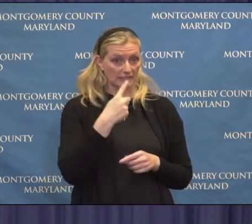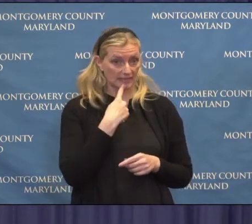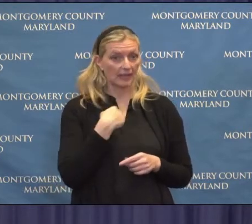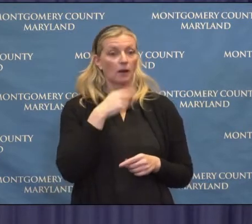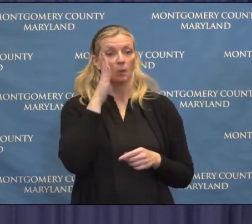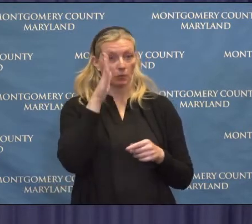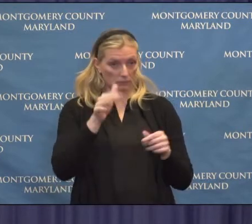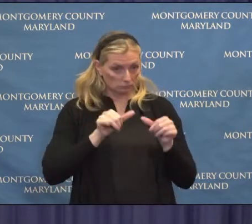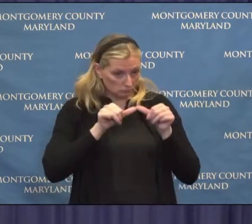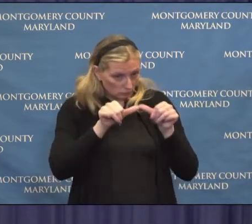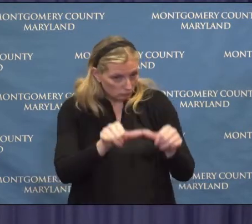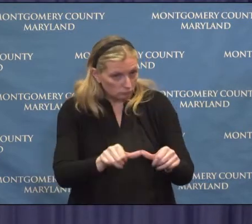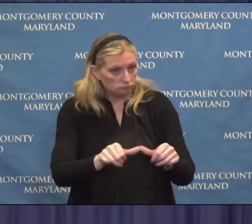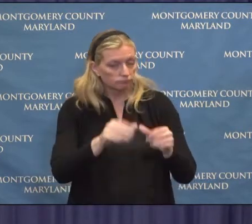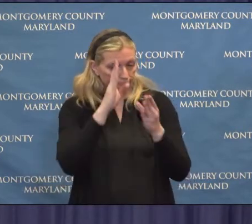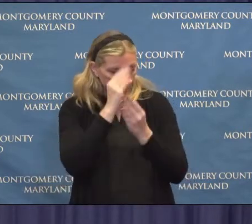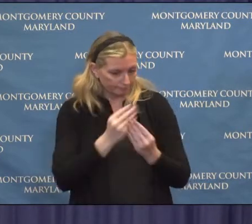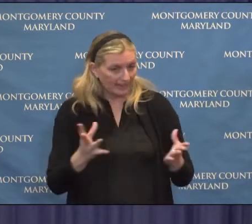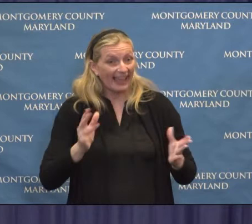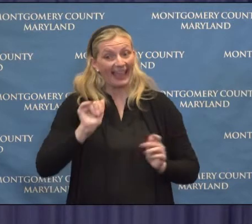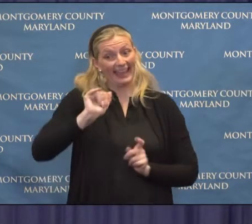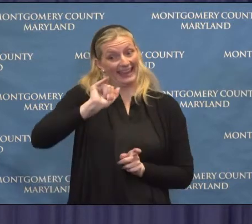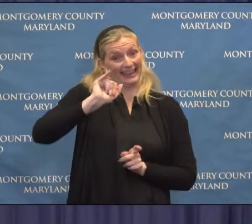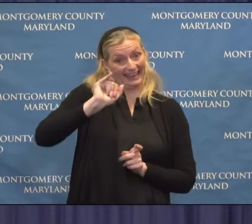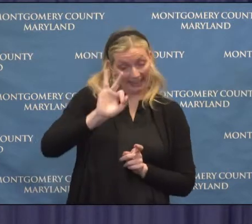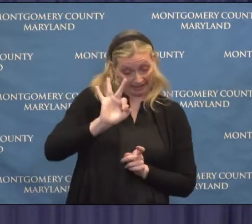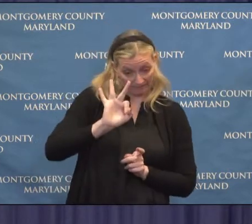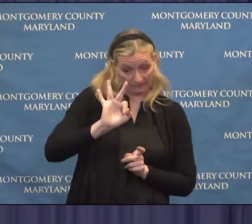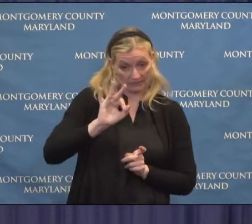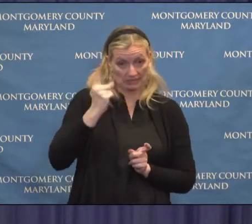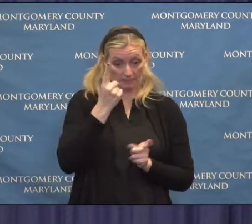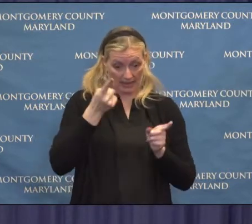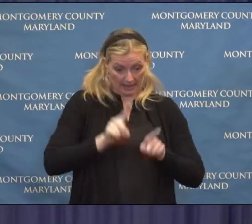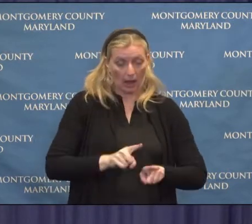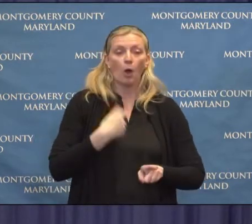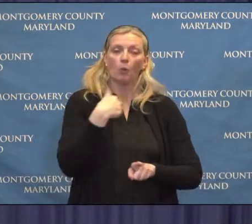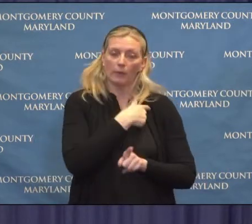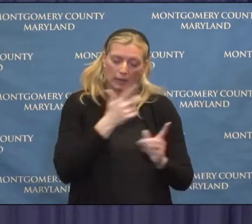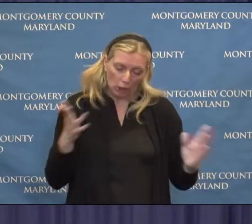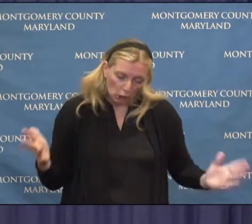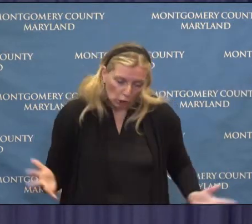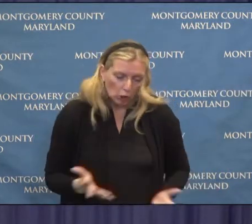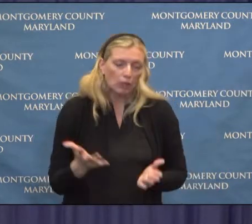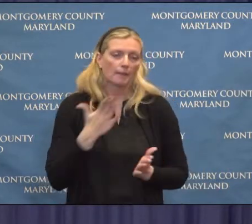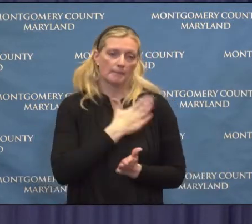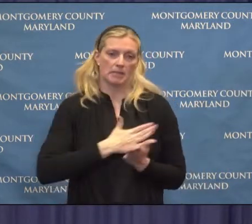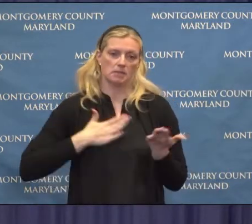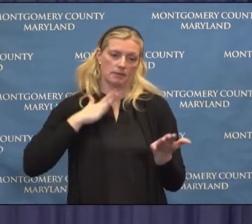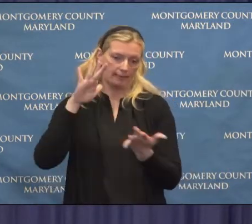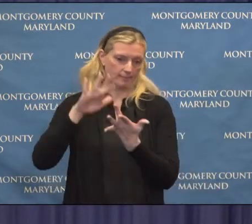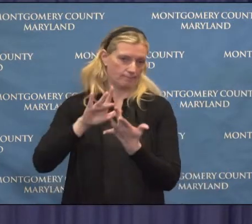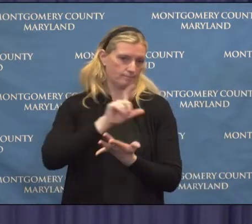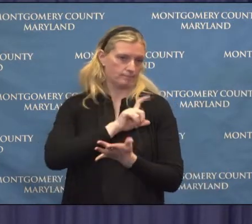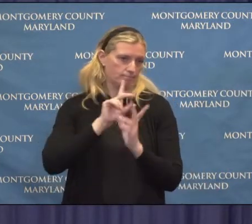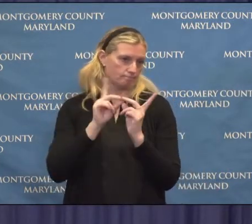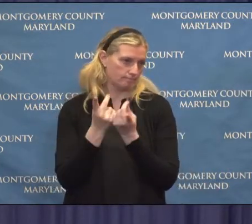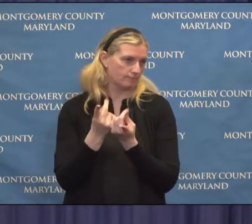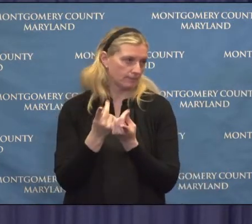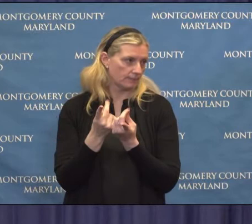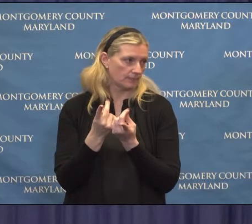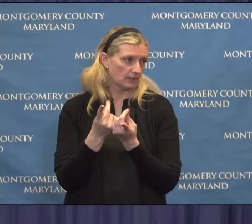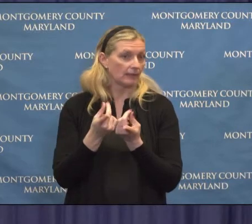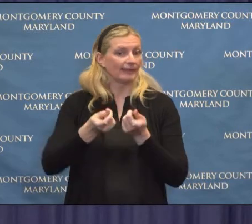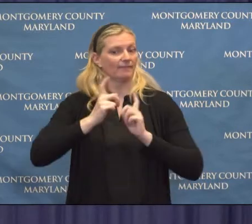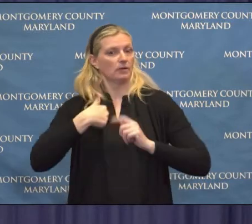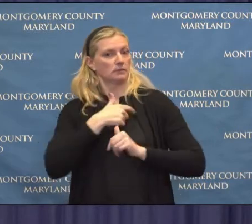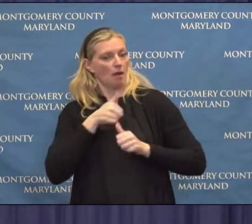these events are occurring, we are highly encouraging you to contact the police department so that we can